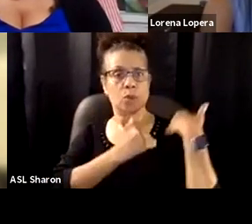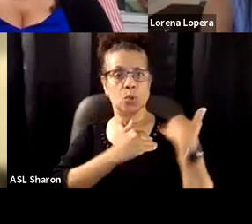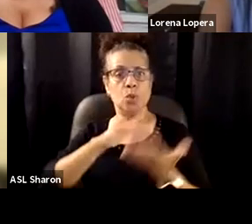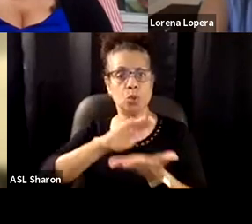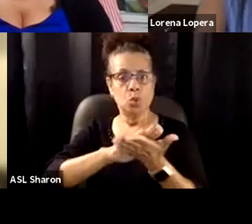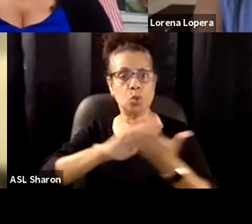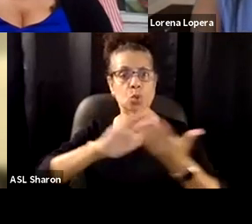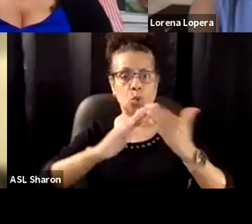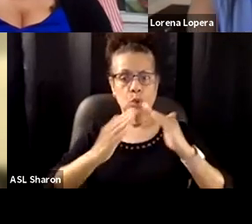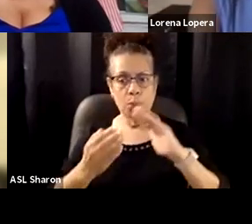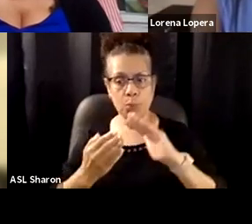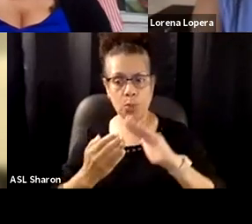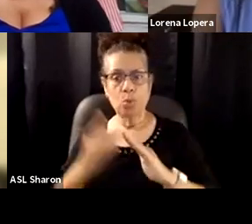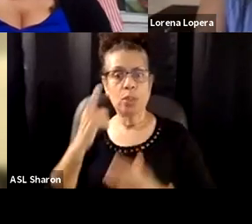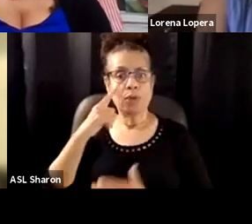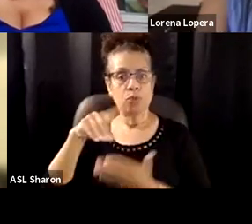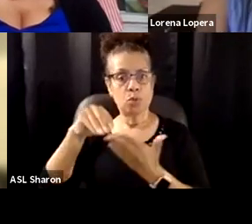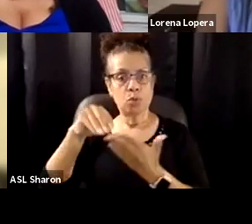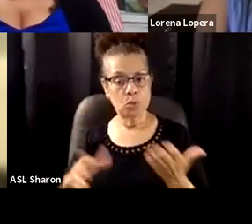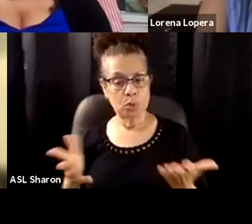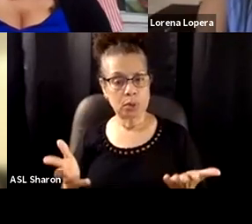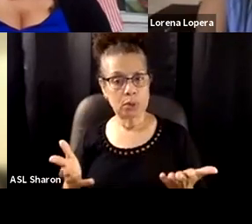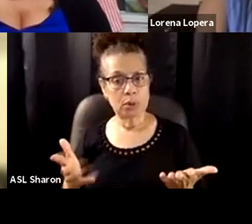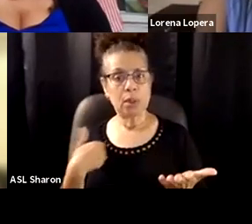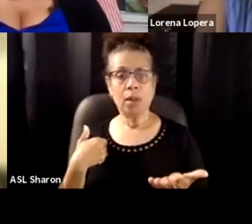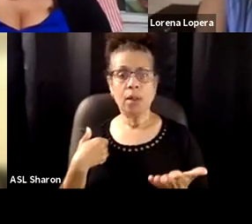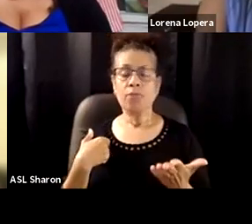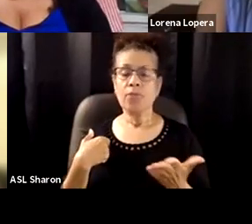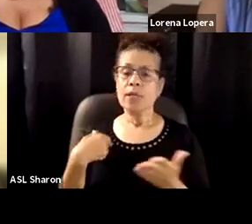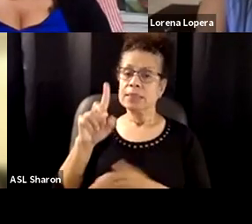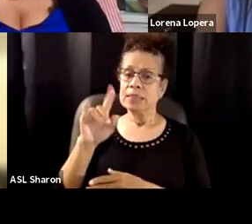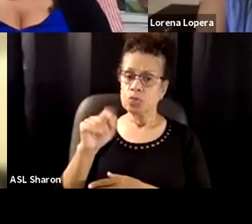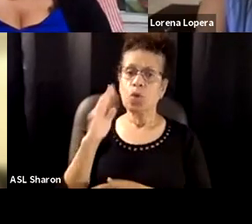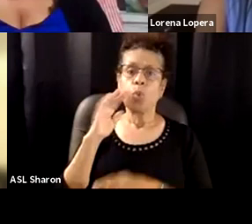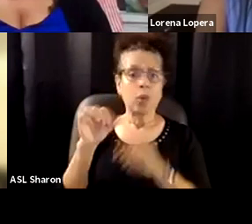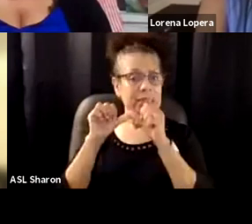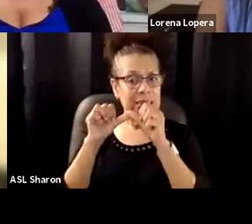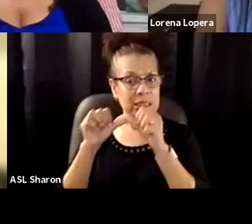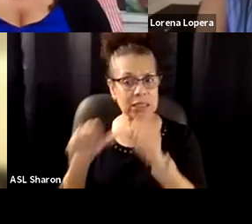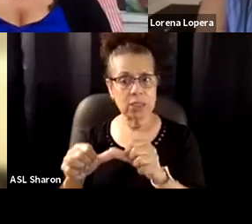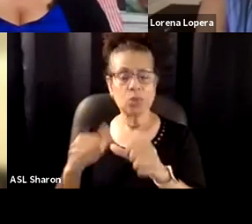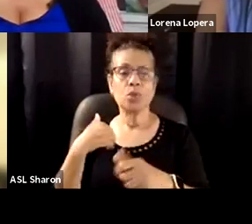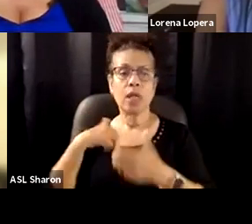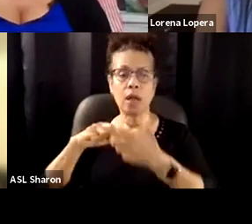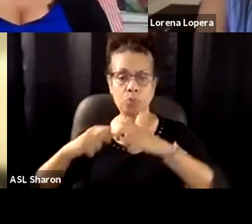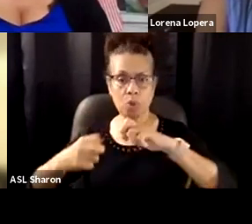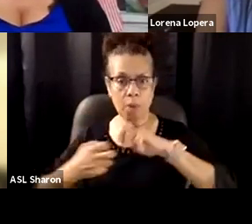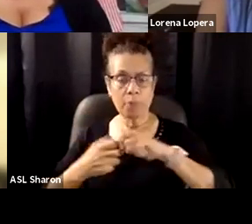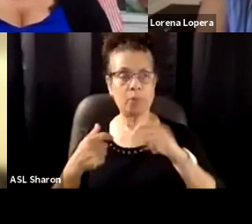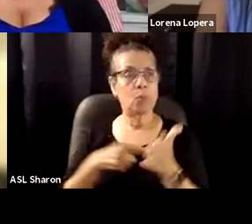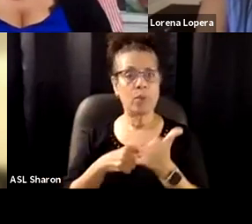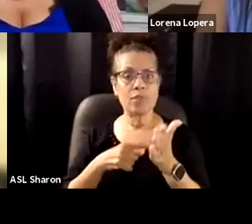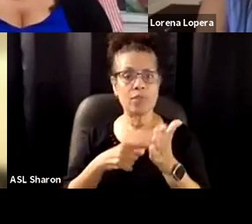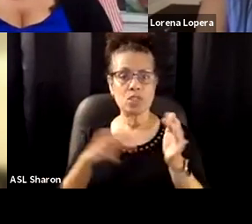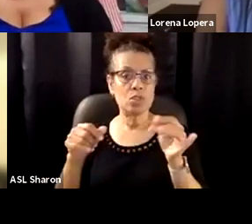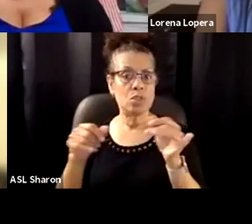communities for students the district will continue to struggle with its goals outlined in the superintendent's strategic plan